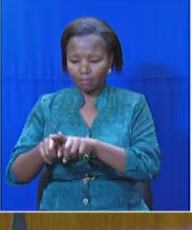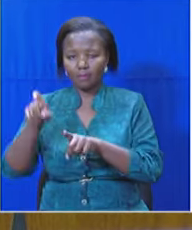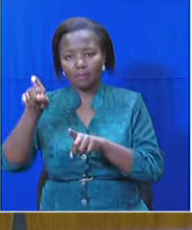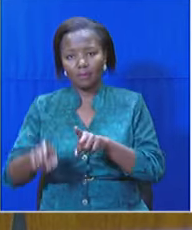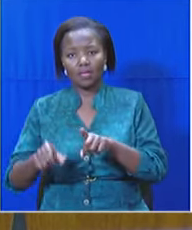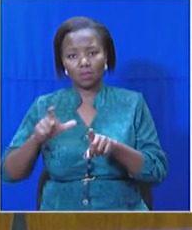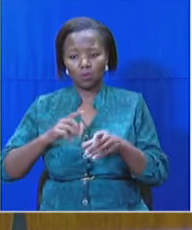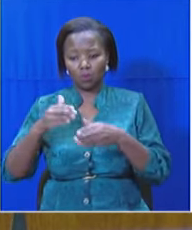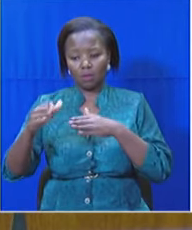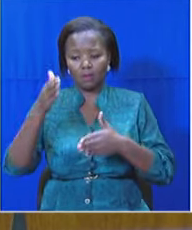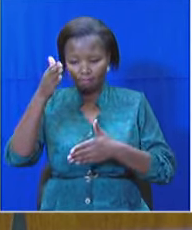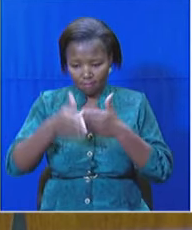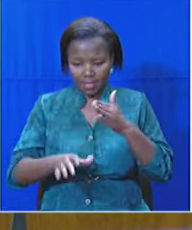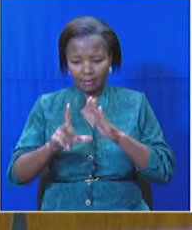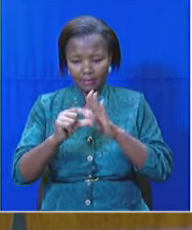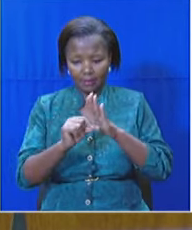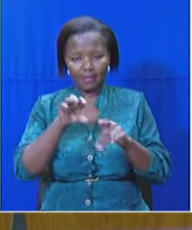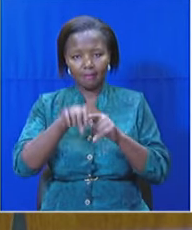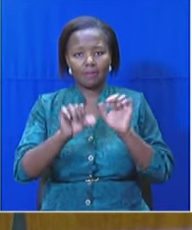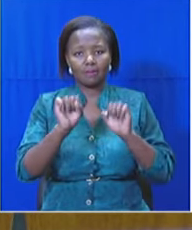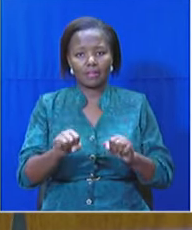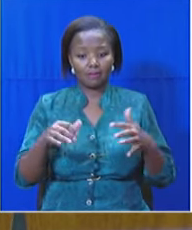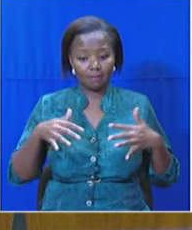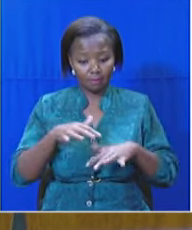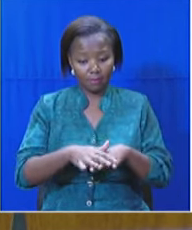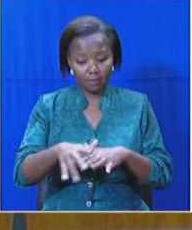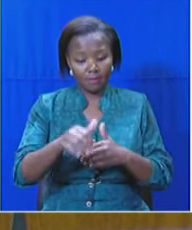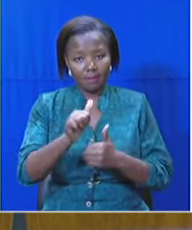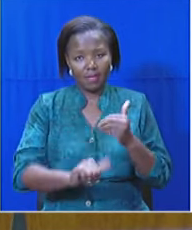of being on the ground with the implementation by September.